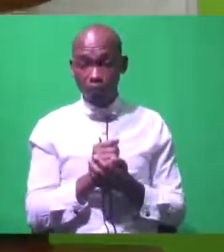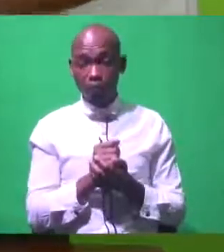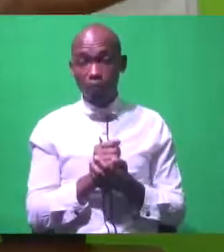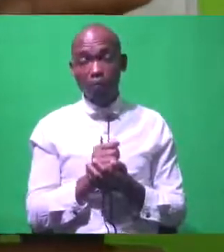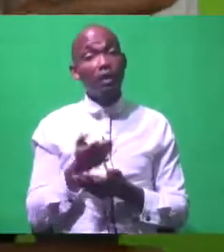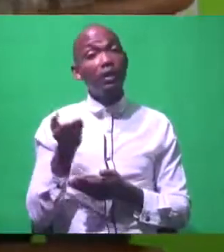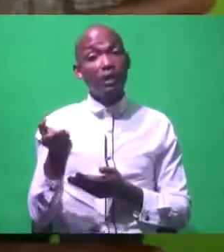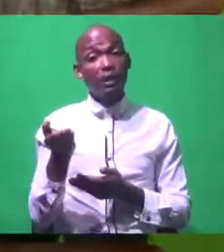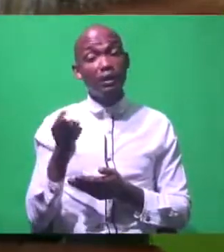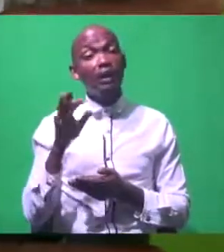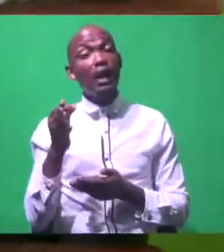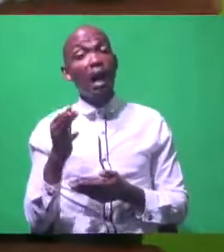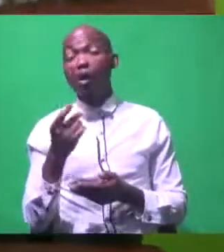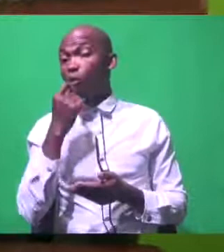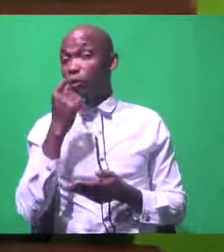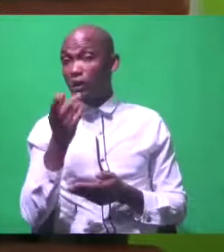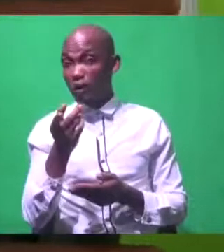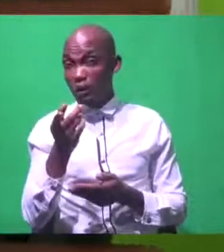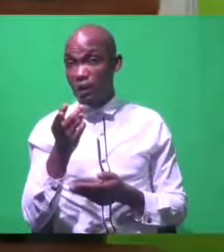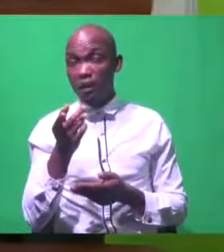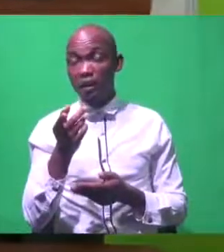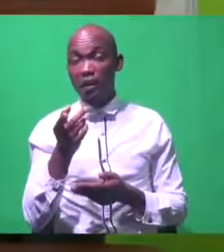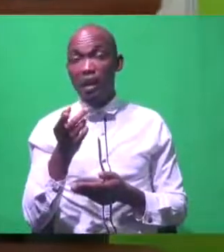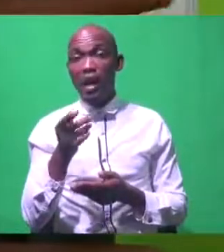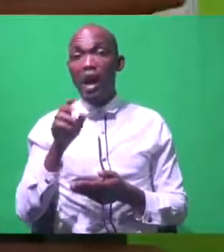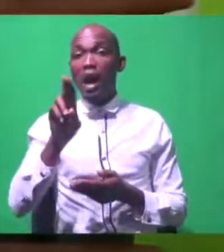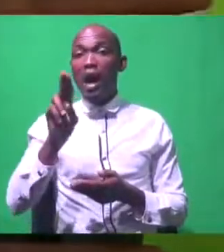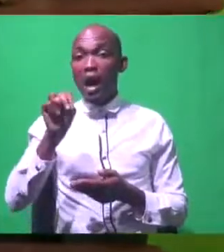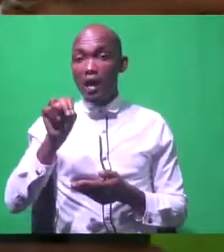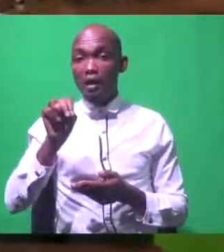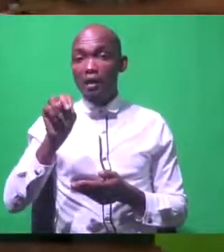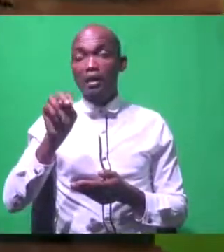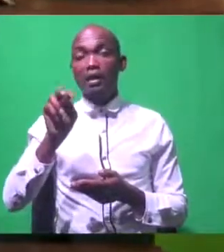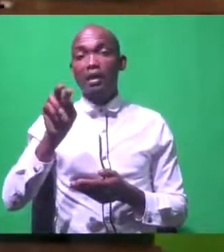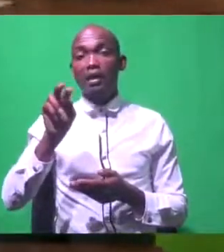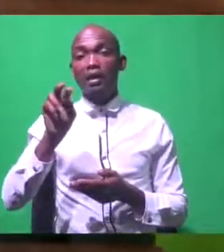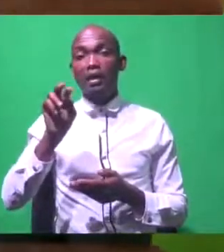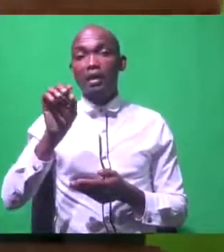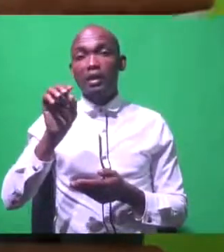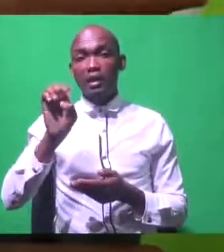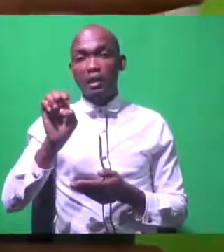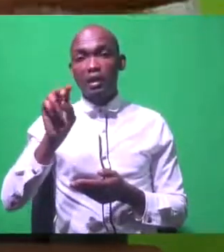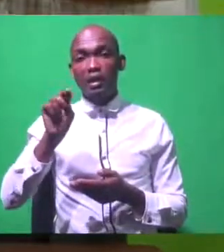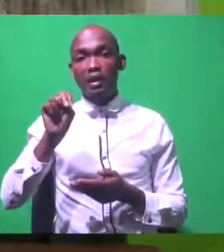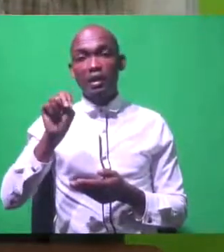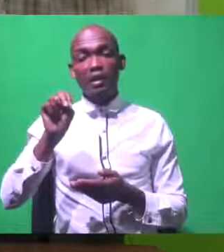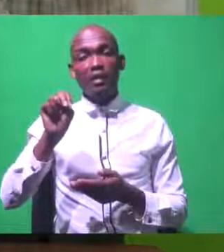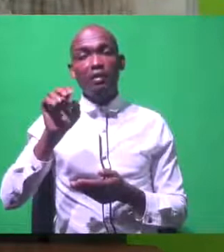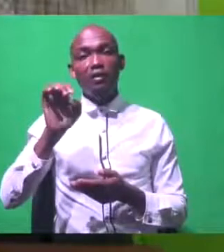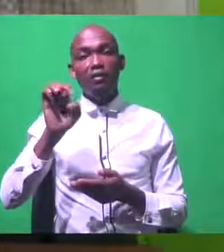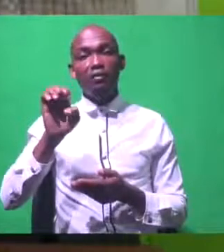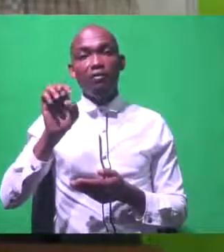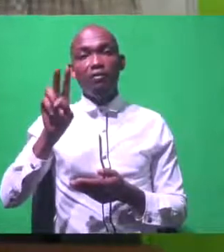This is how we say unevenly distributed. Not